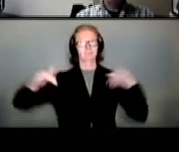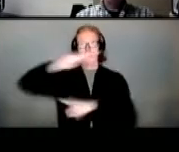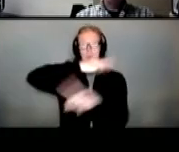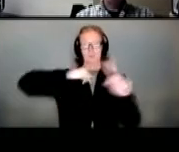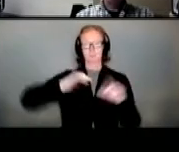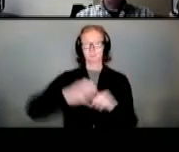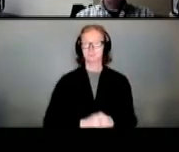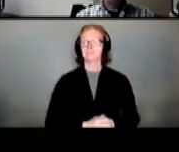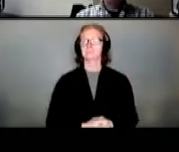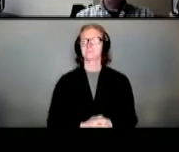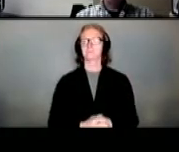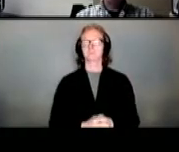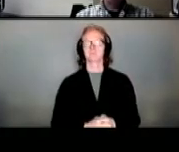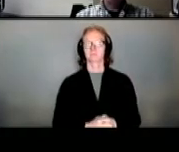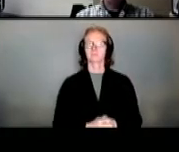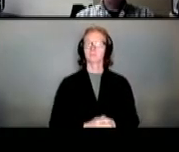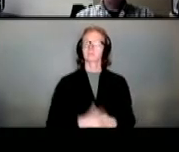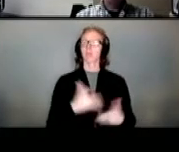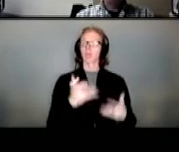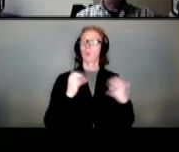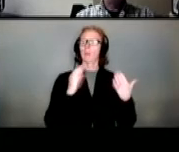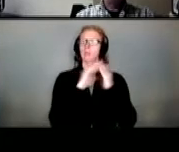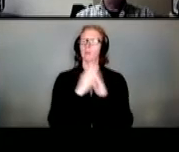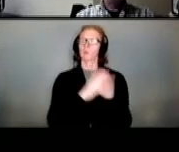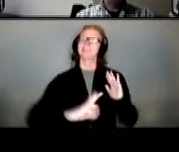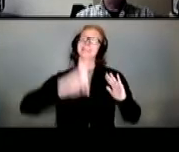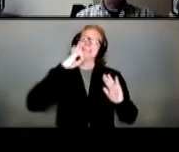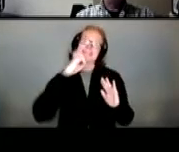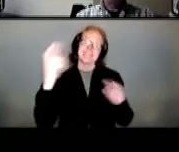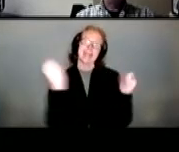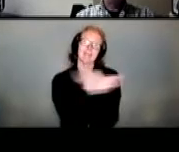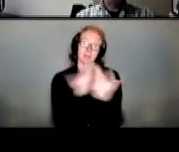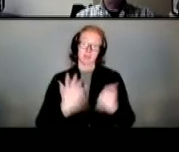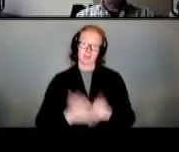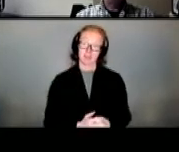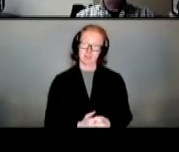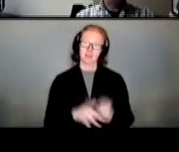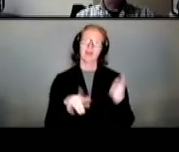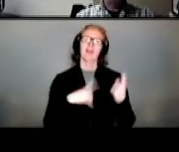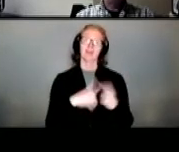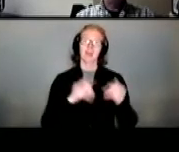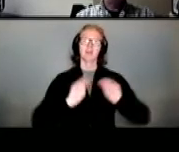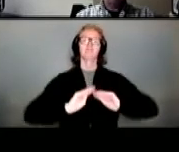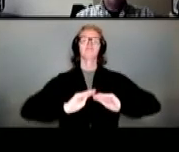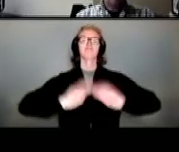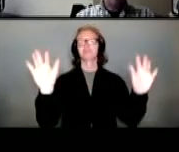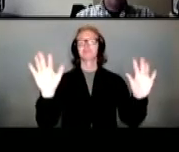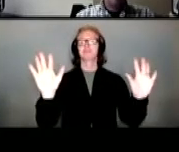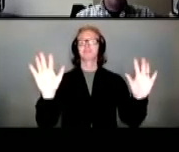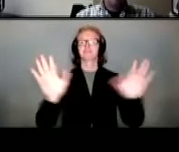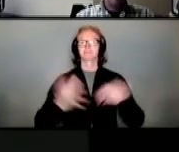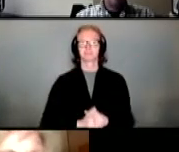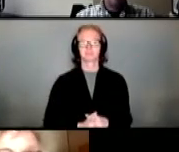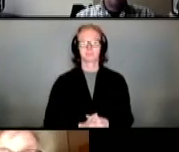I would like to have the public see that so it becomes more transparent. We